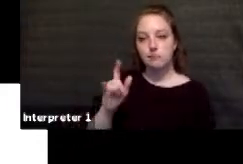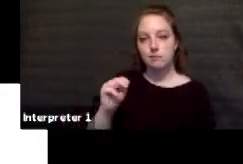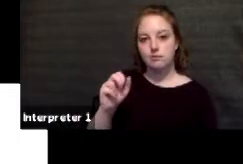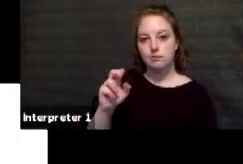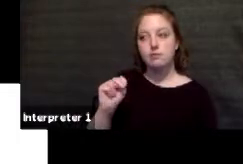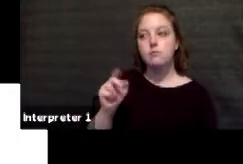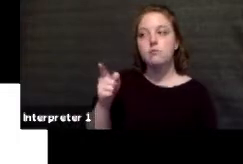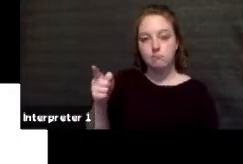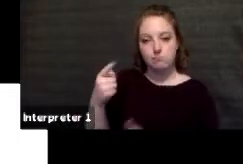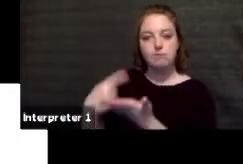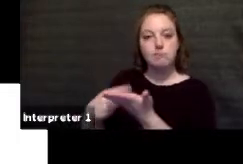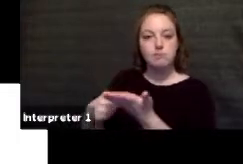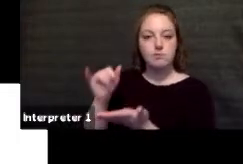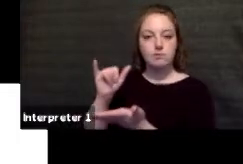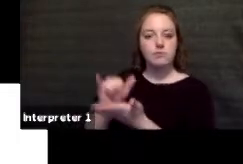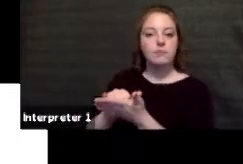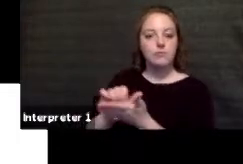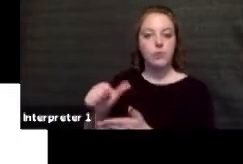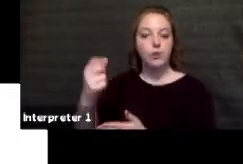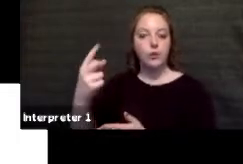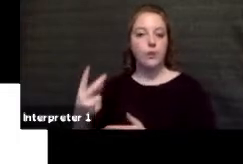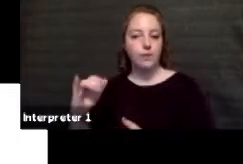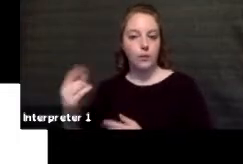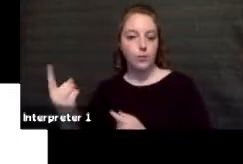the, uh, other half of that question.